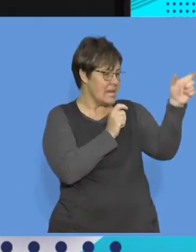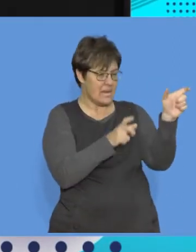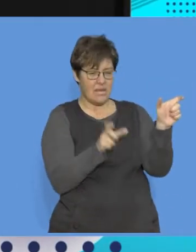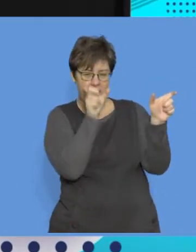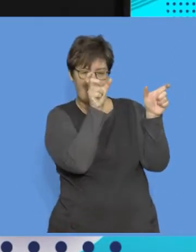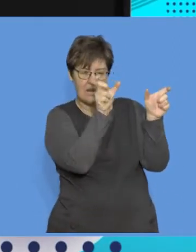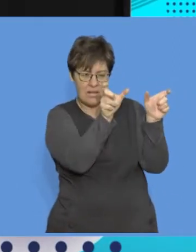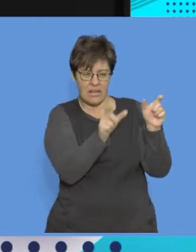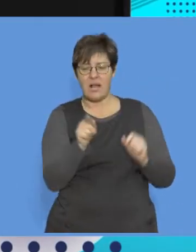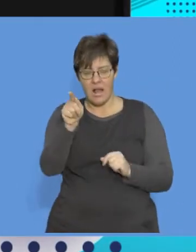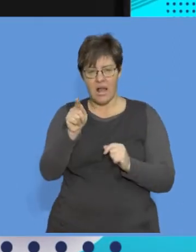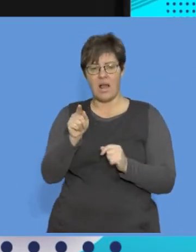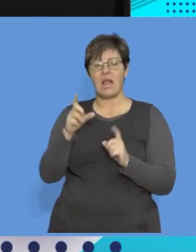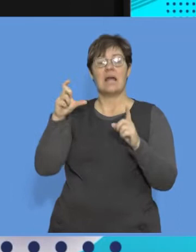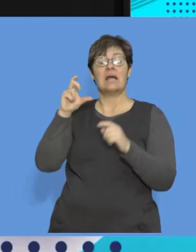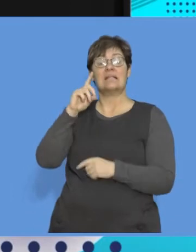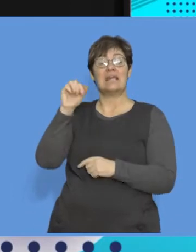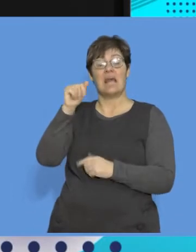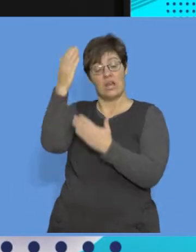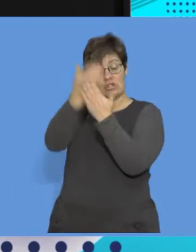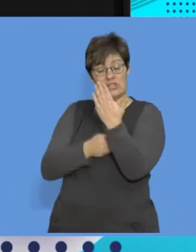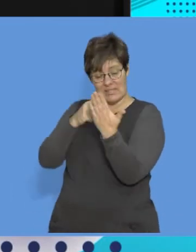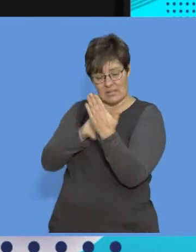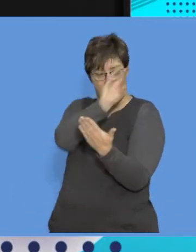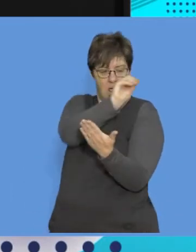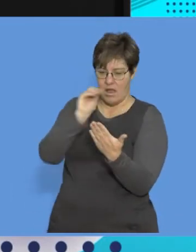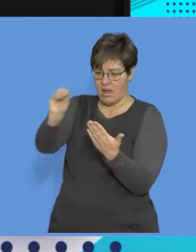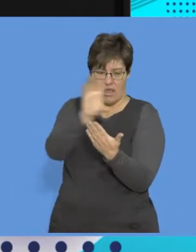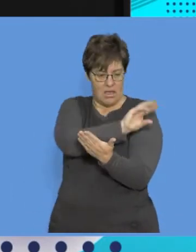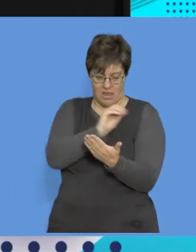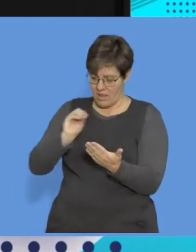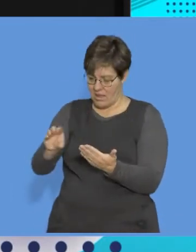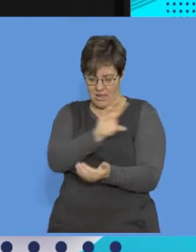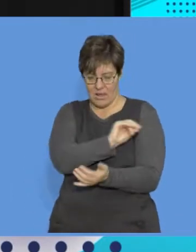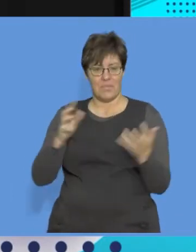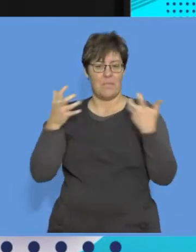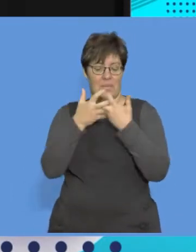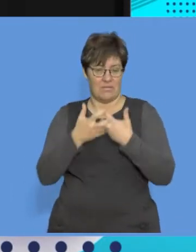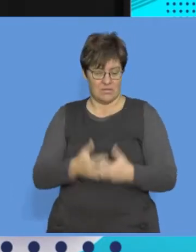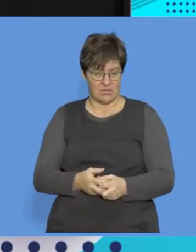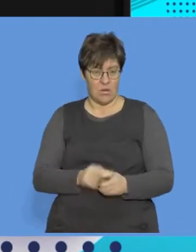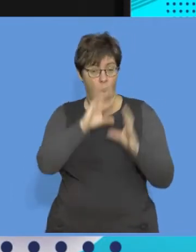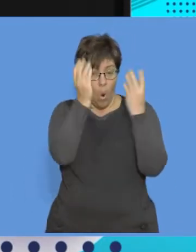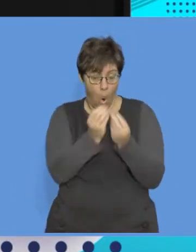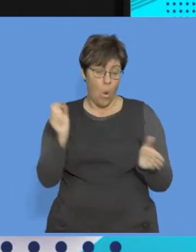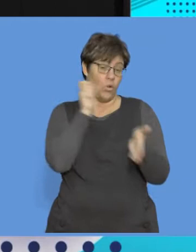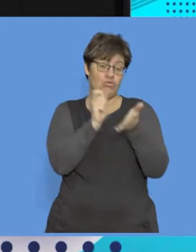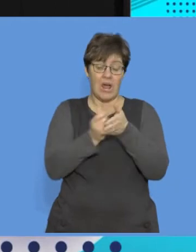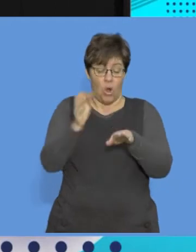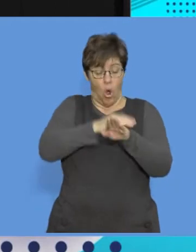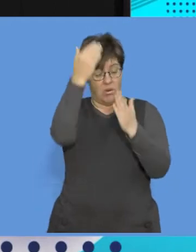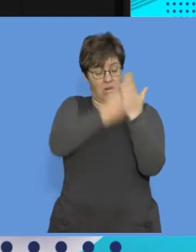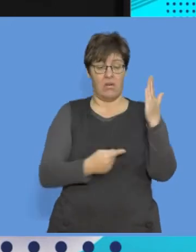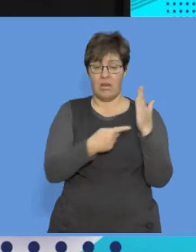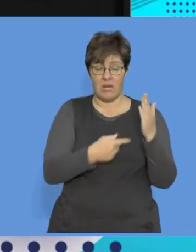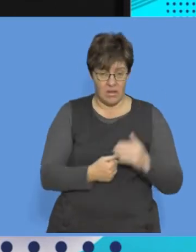on a data sheet. It can help you then remember in the exam. You're not going to have everything written out on your exam